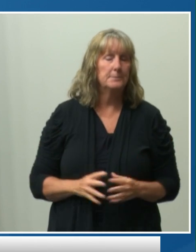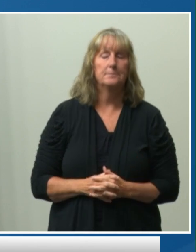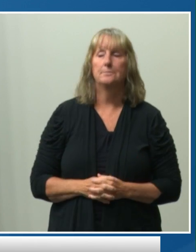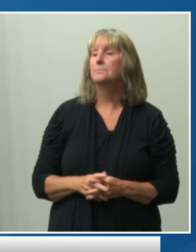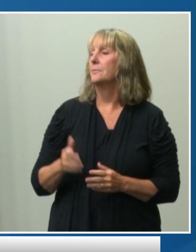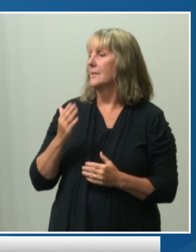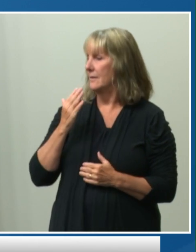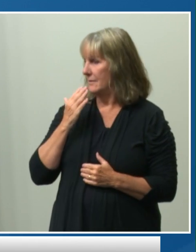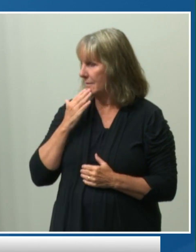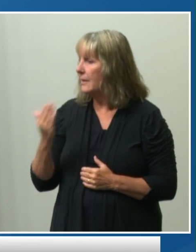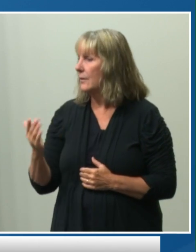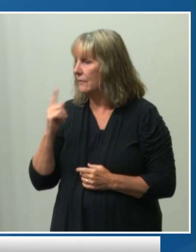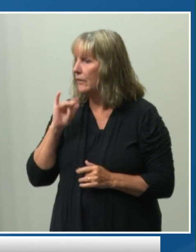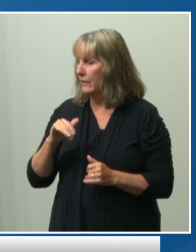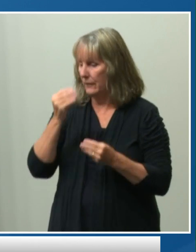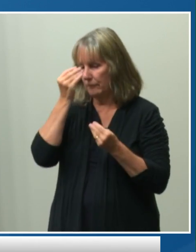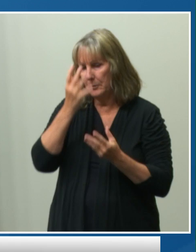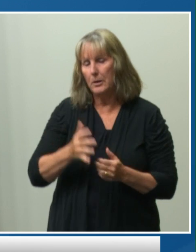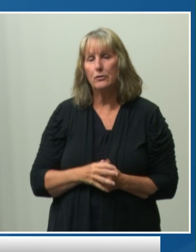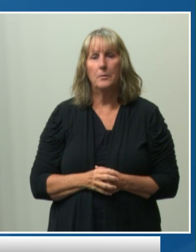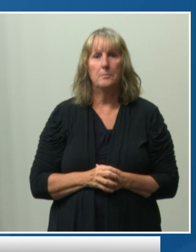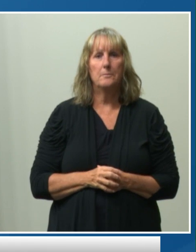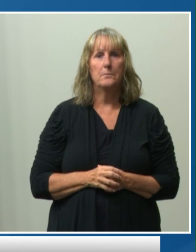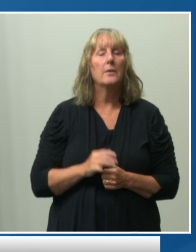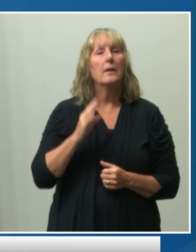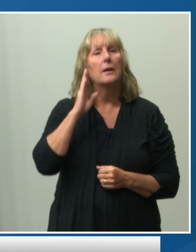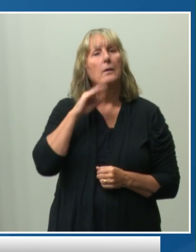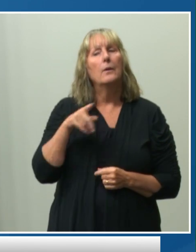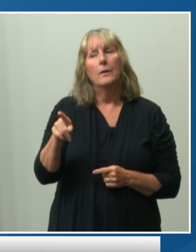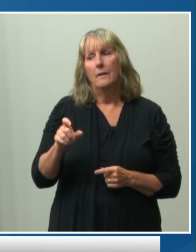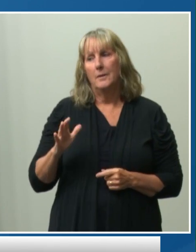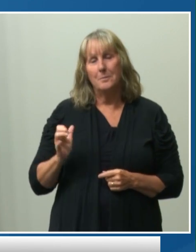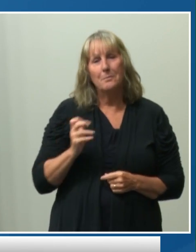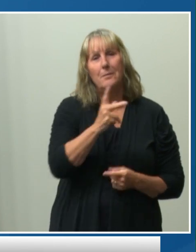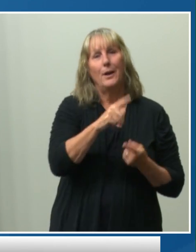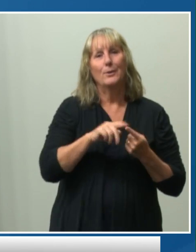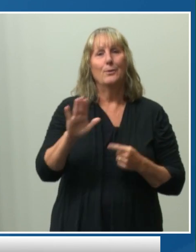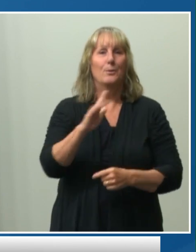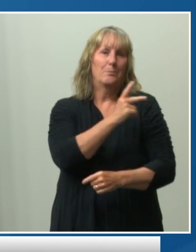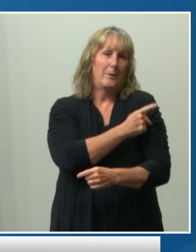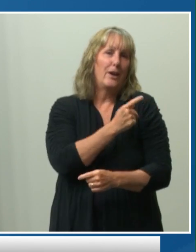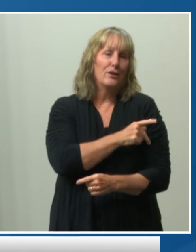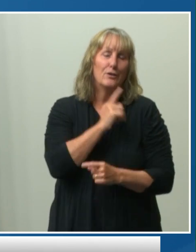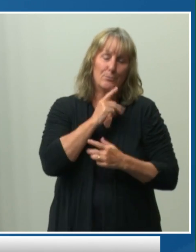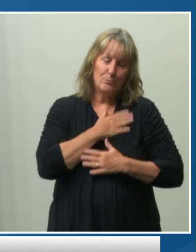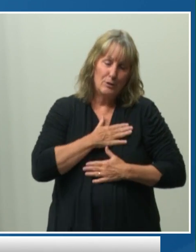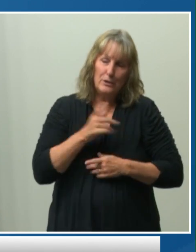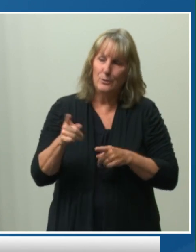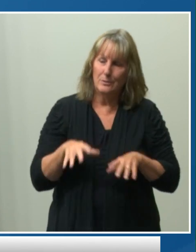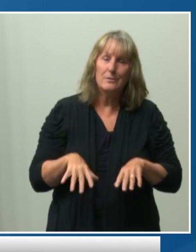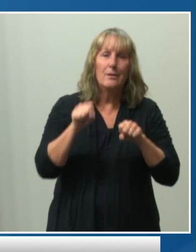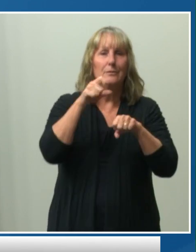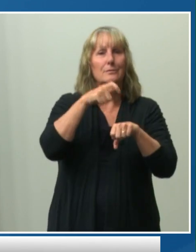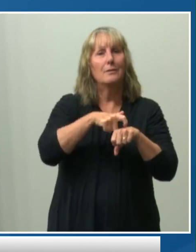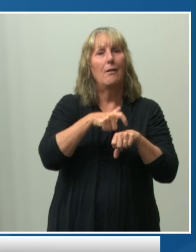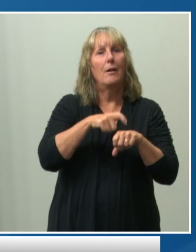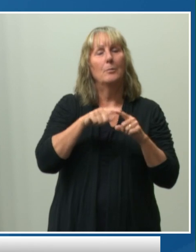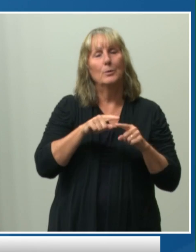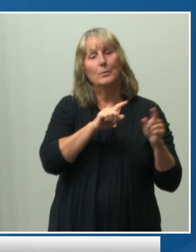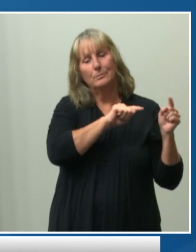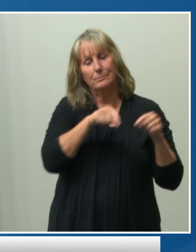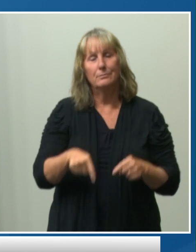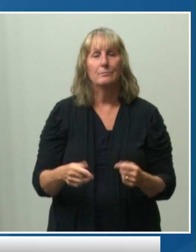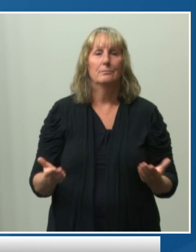Thank you for that information, Dr. Schmidt. I know you have to get back to your patients, and we appreciate you taking time out of your